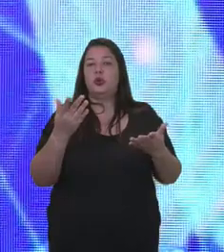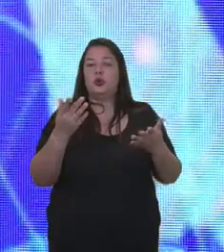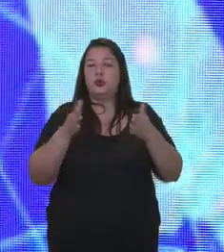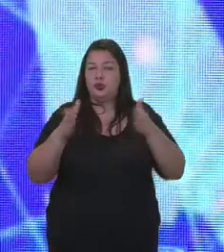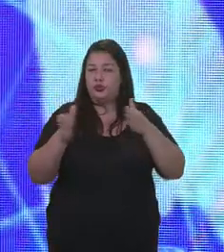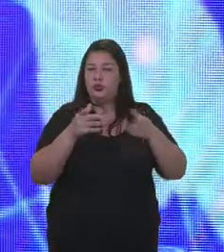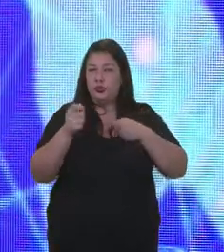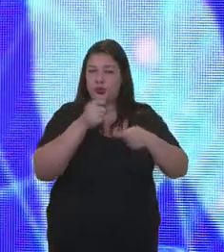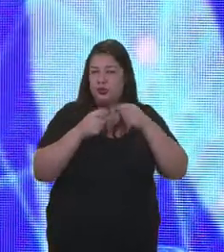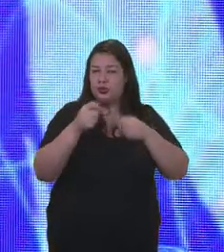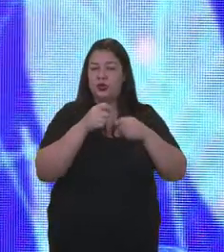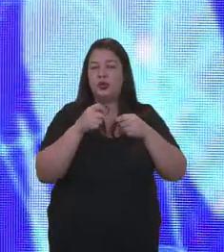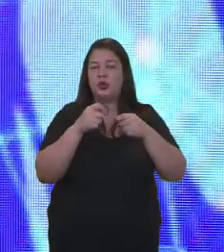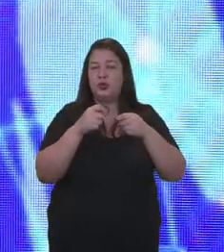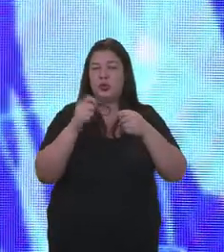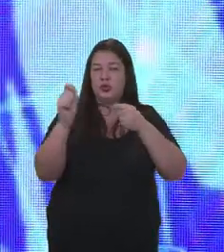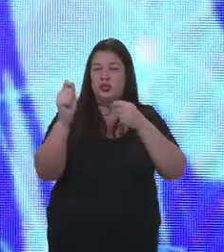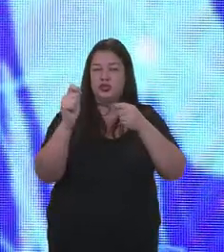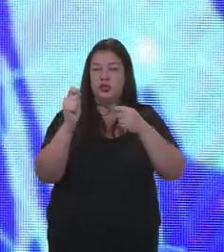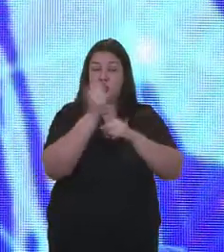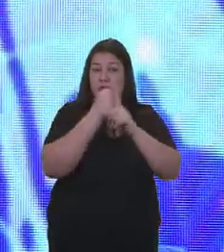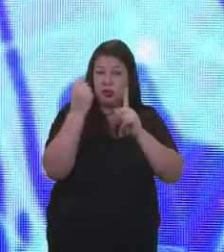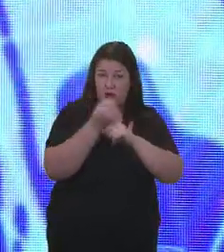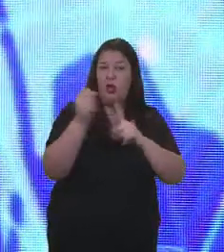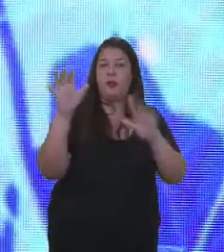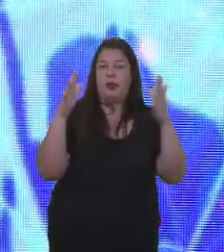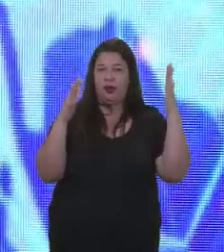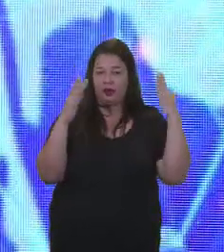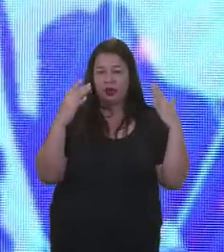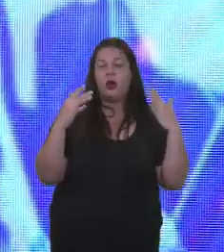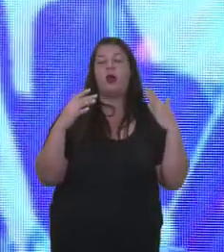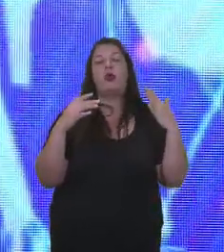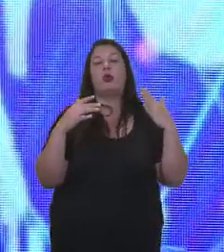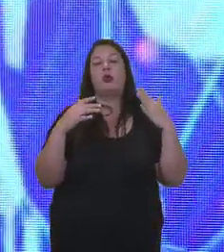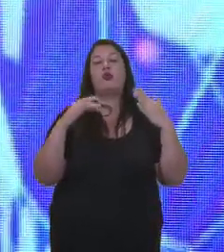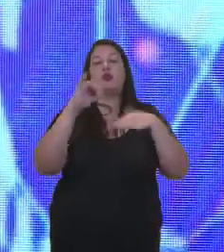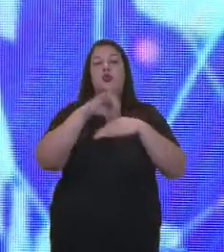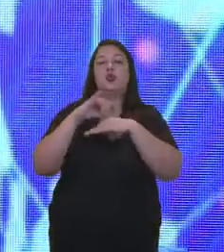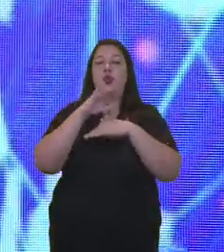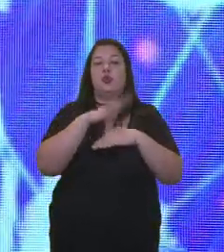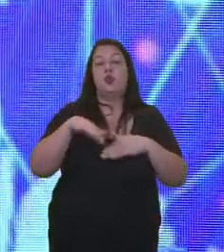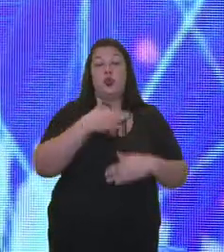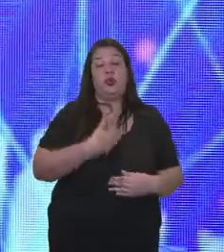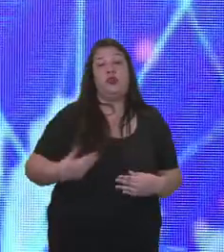the economic, environmental, economic, social, environmental